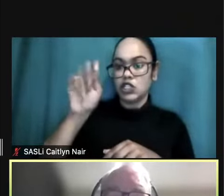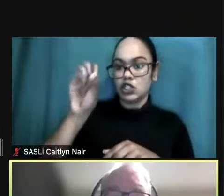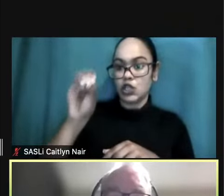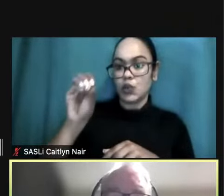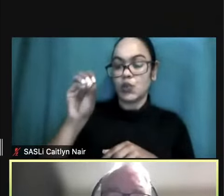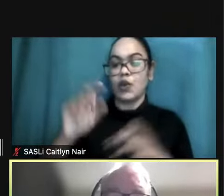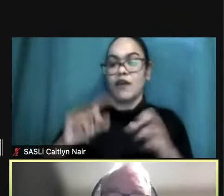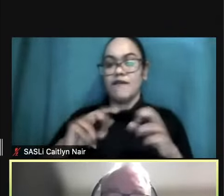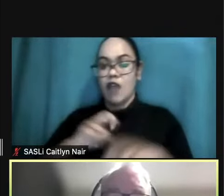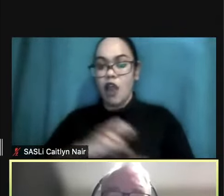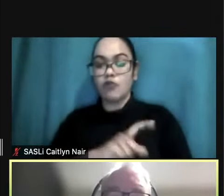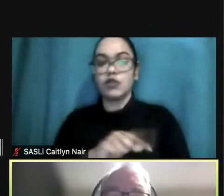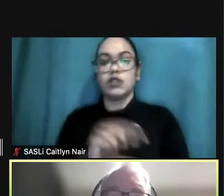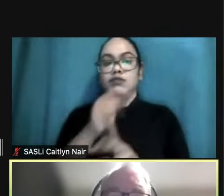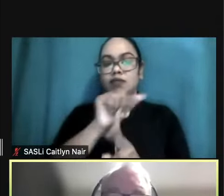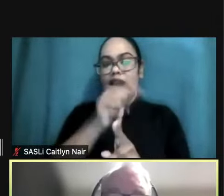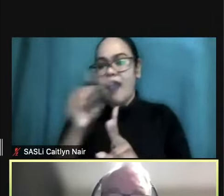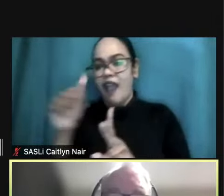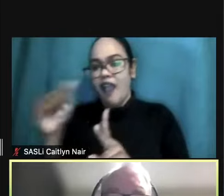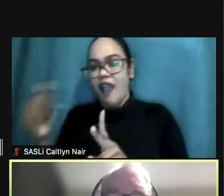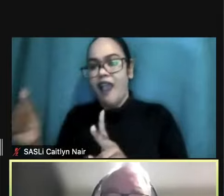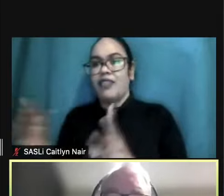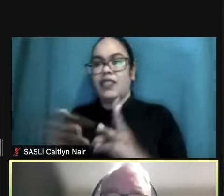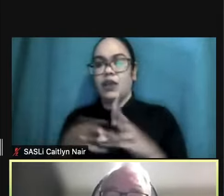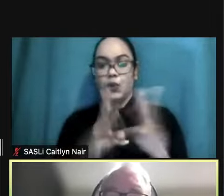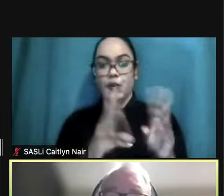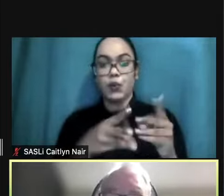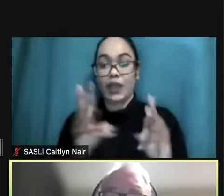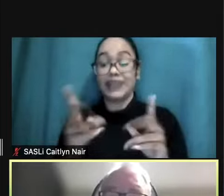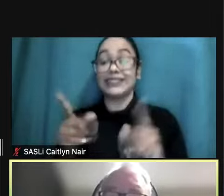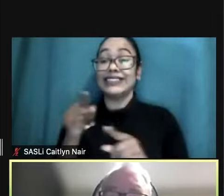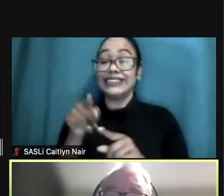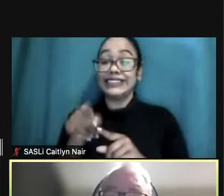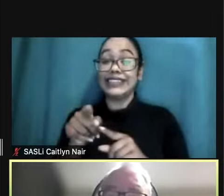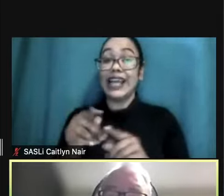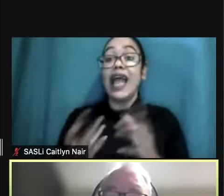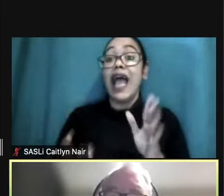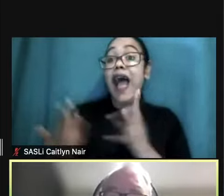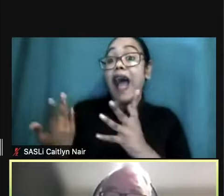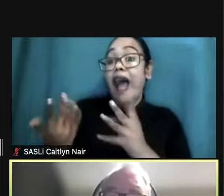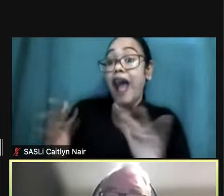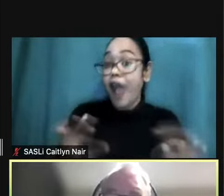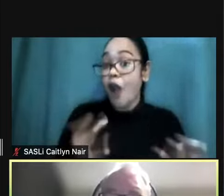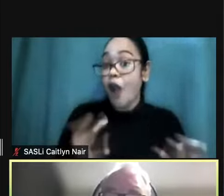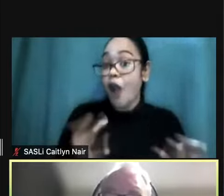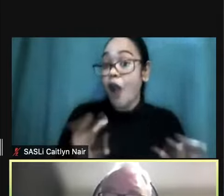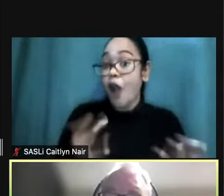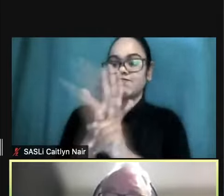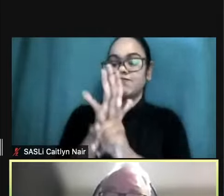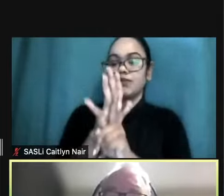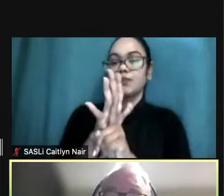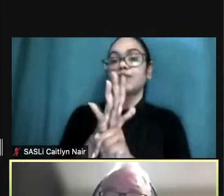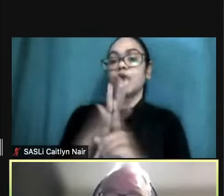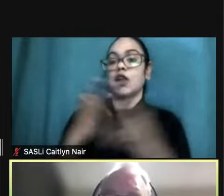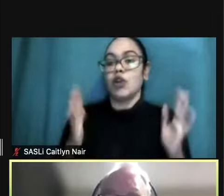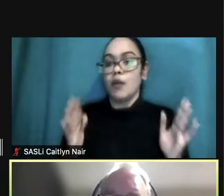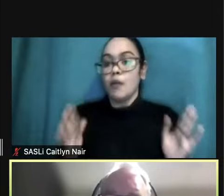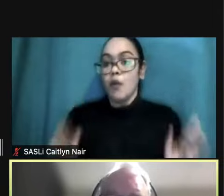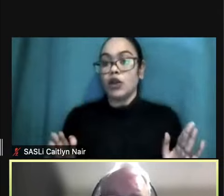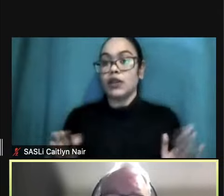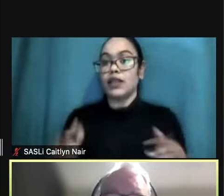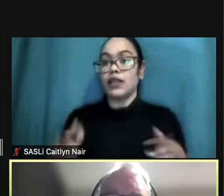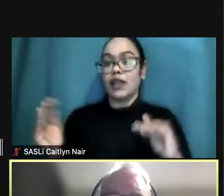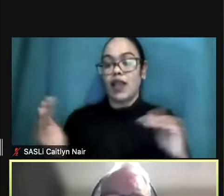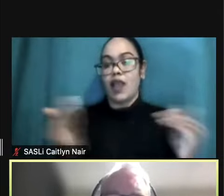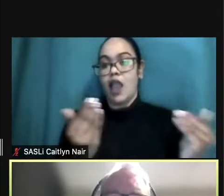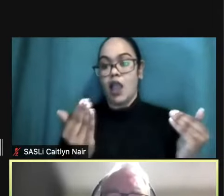of the mutations in the spike protein affect how well the antibodies neutralize